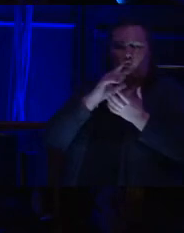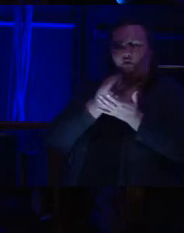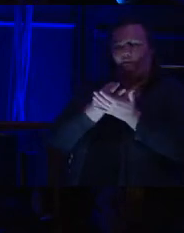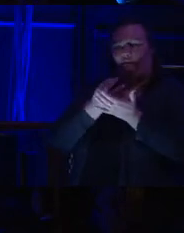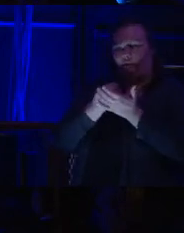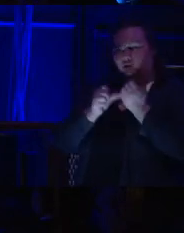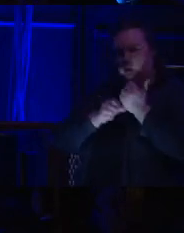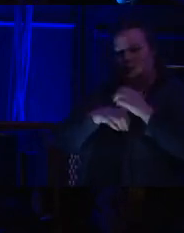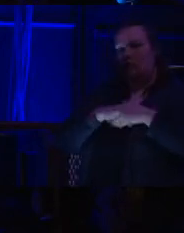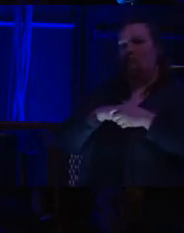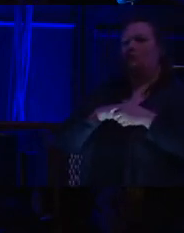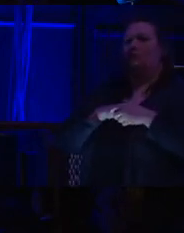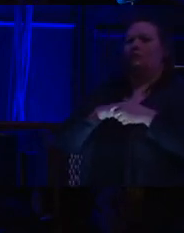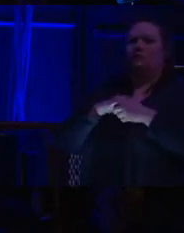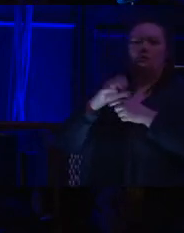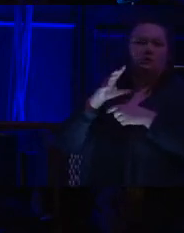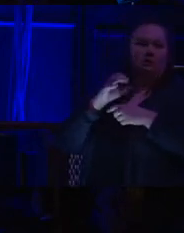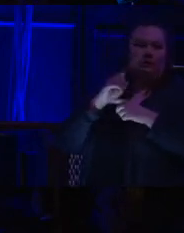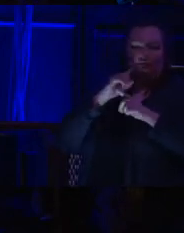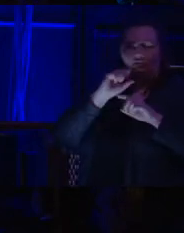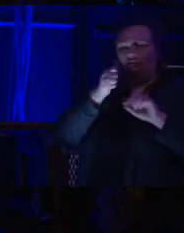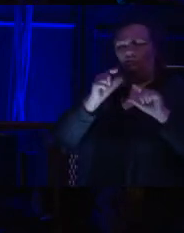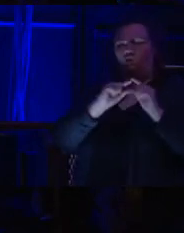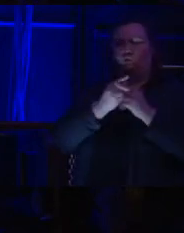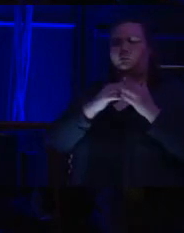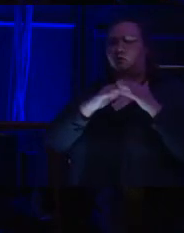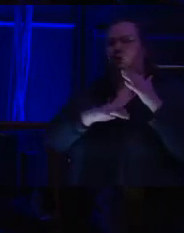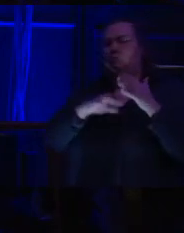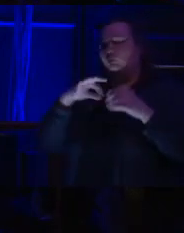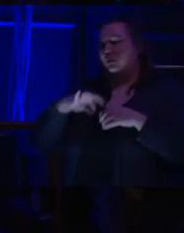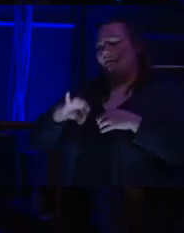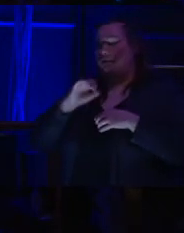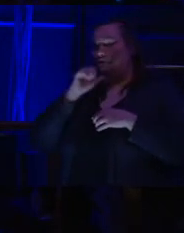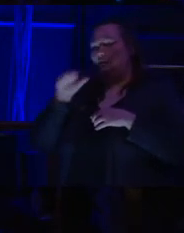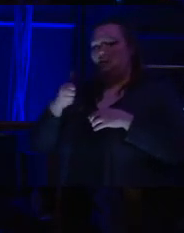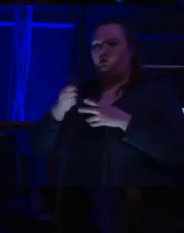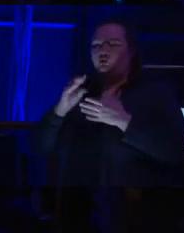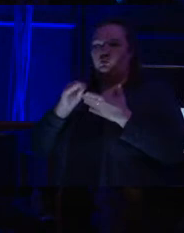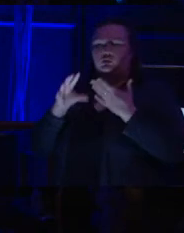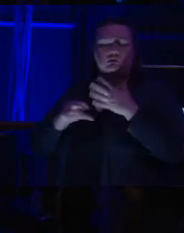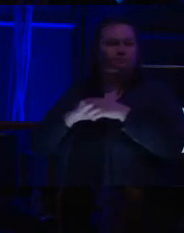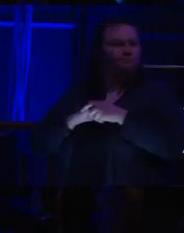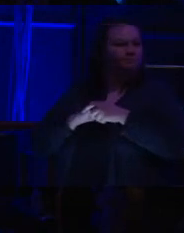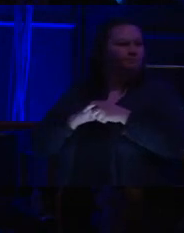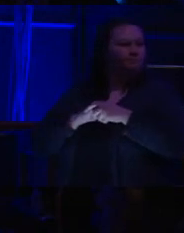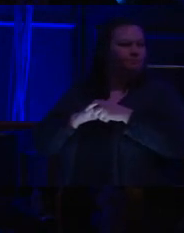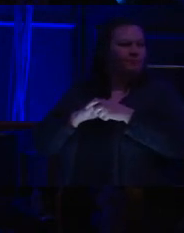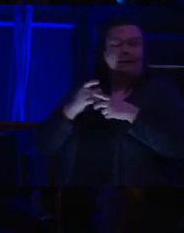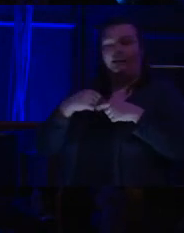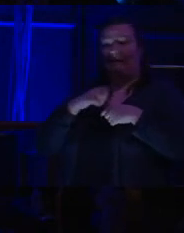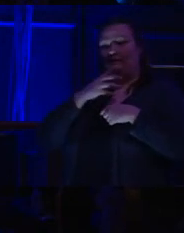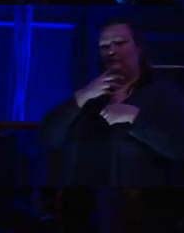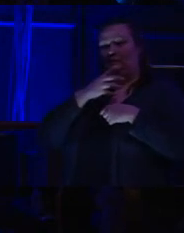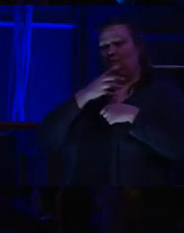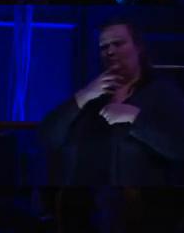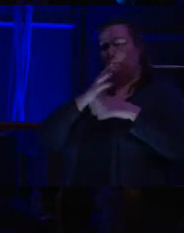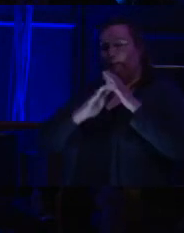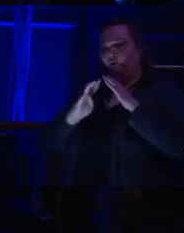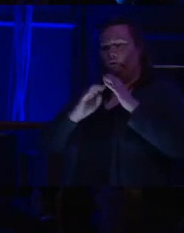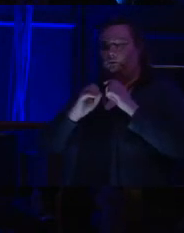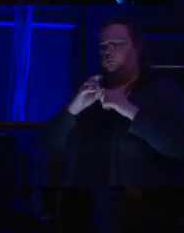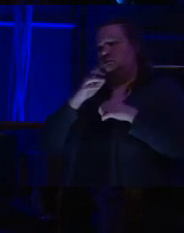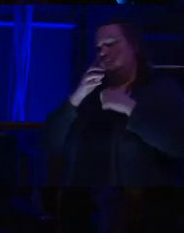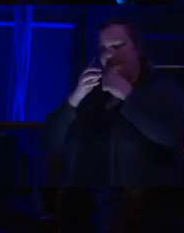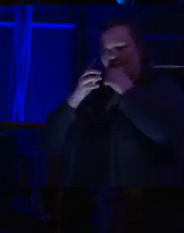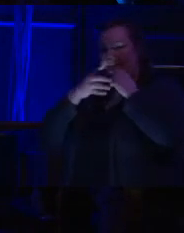financial aid, underrepresented groups, and international students. As an immigrant myself and someone who left